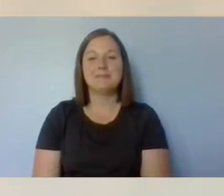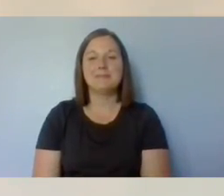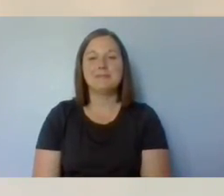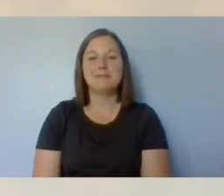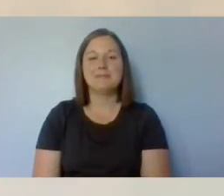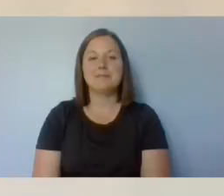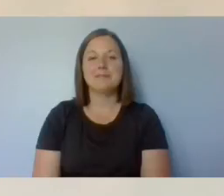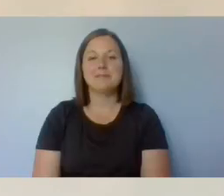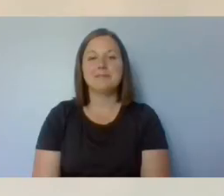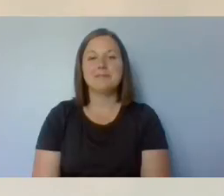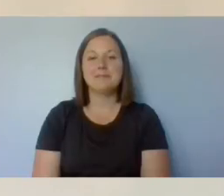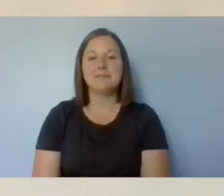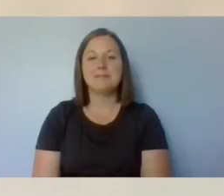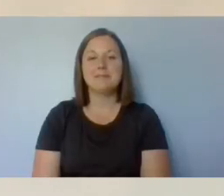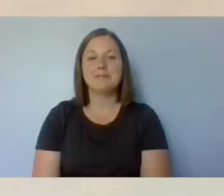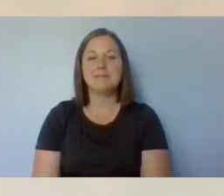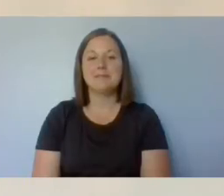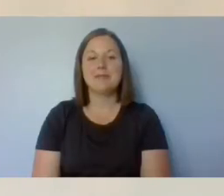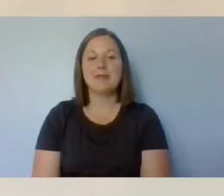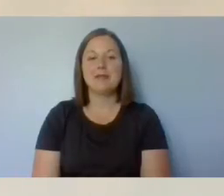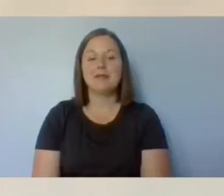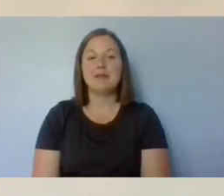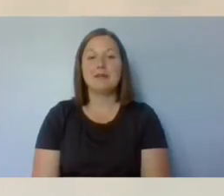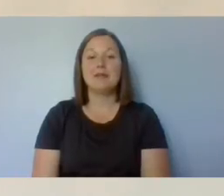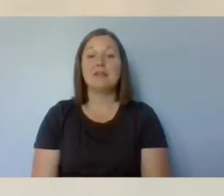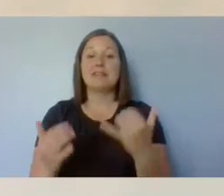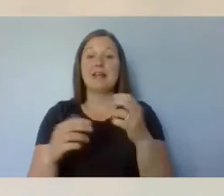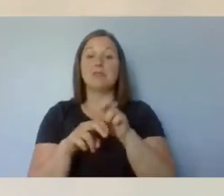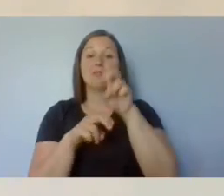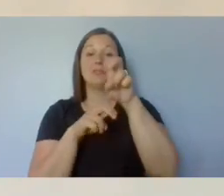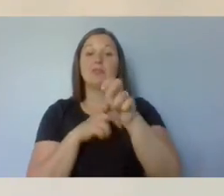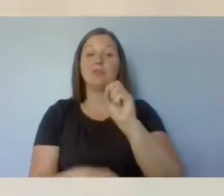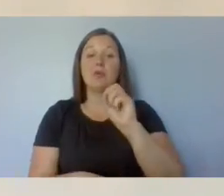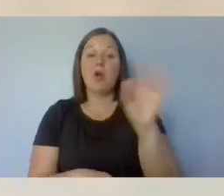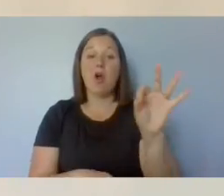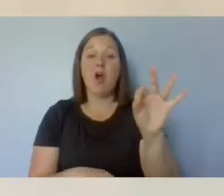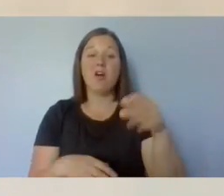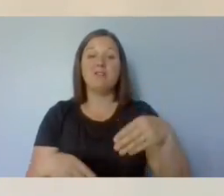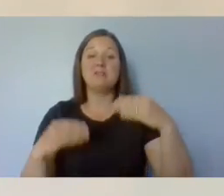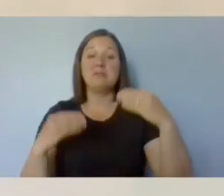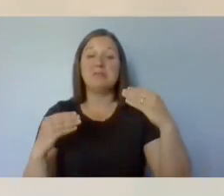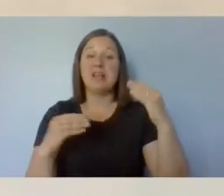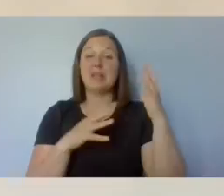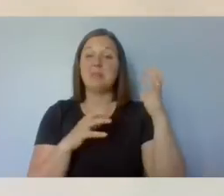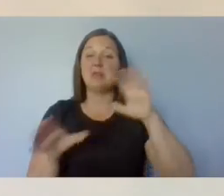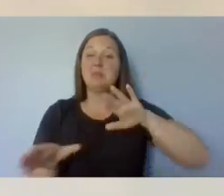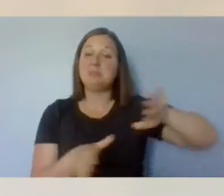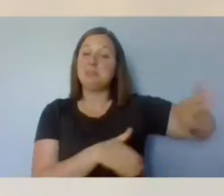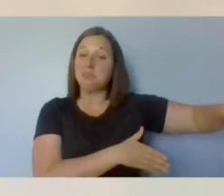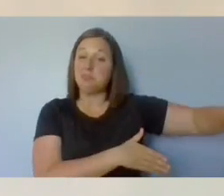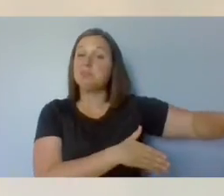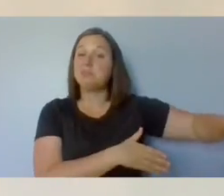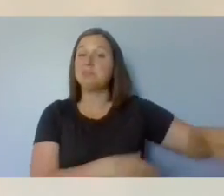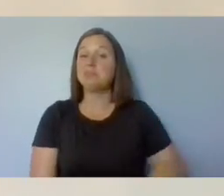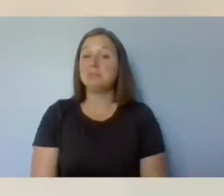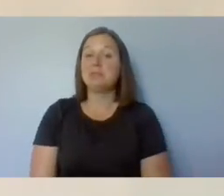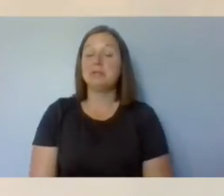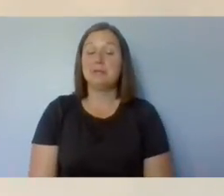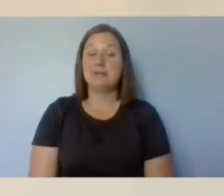Come back to center, hop off your blanket, and take your blanket to the